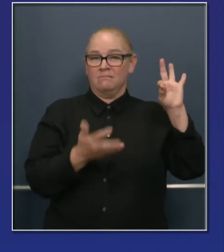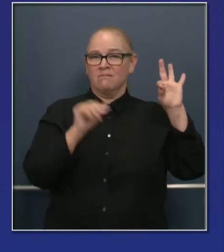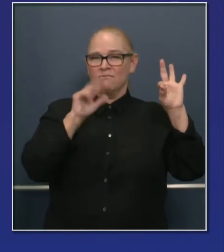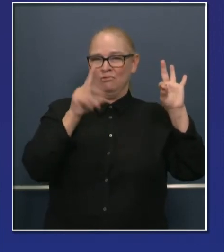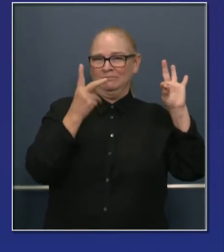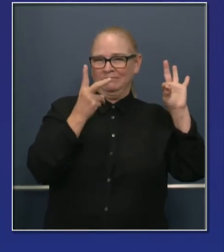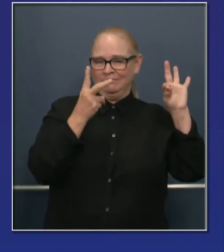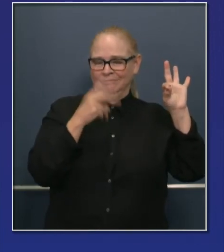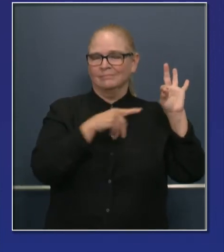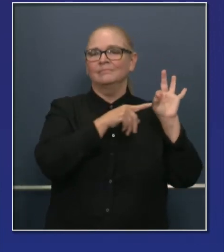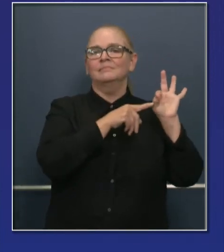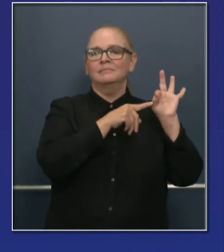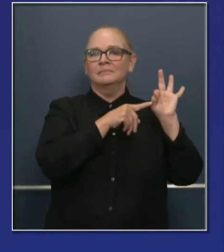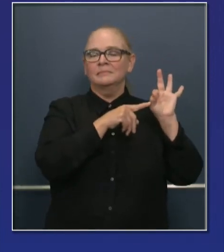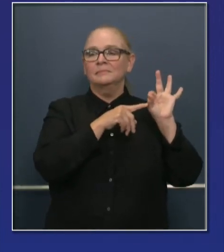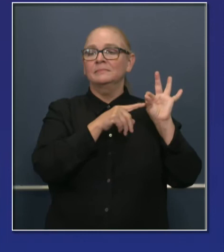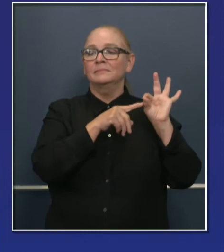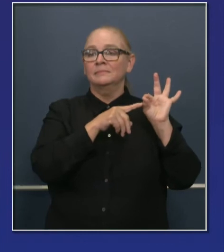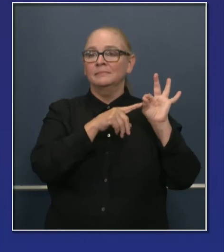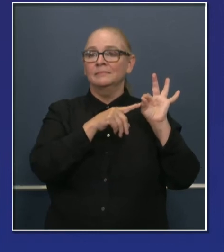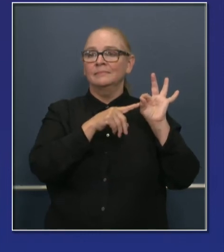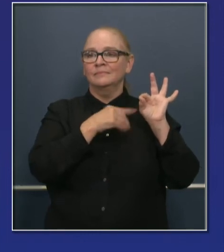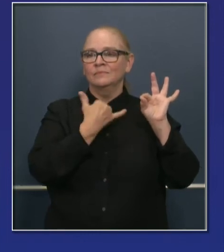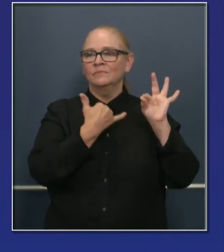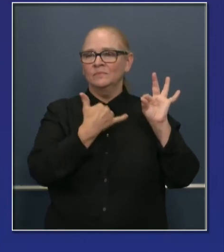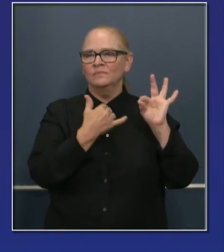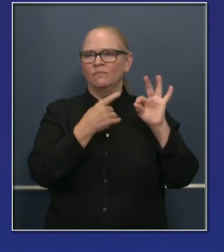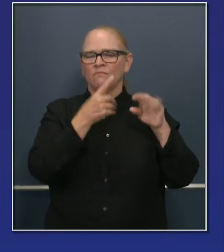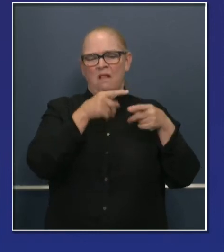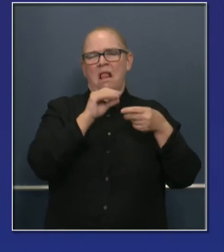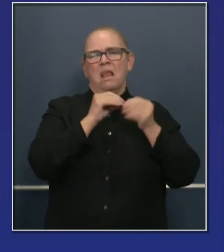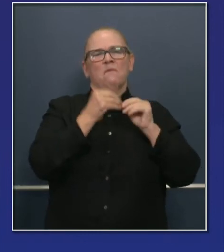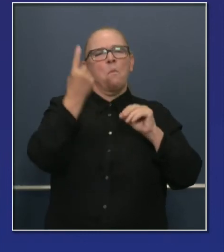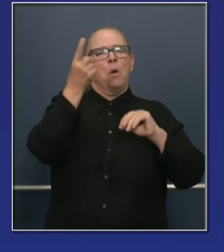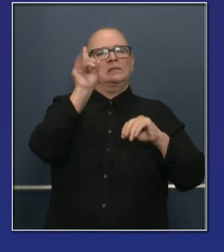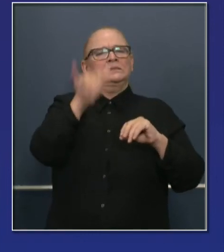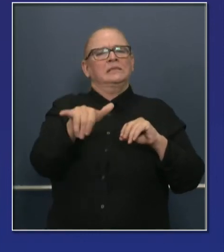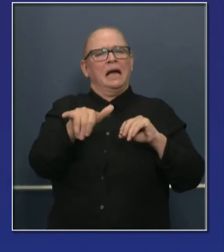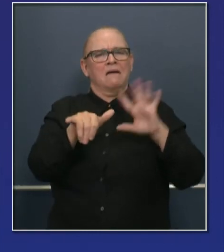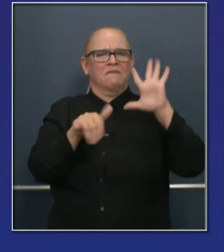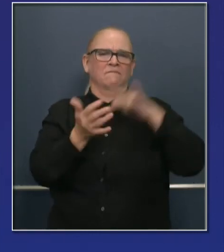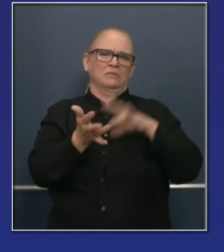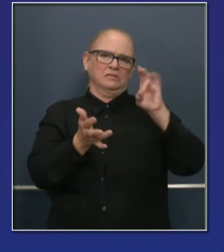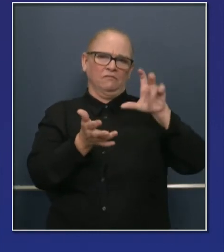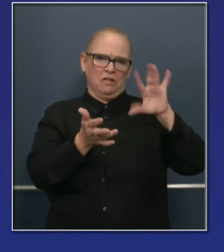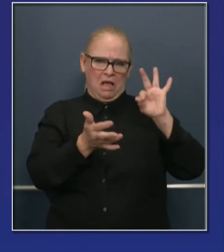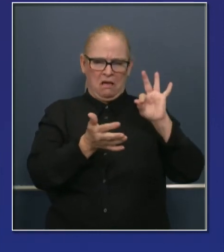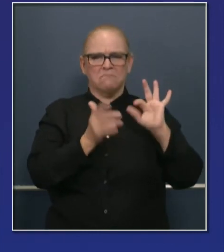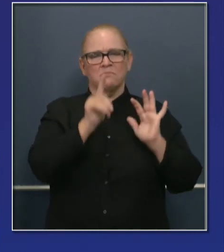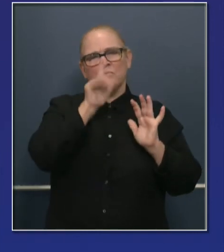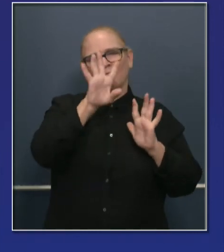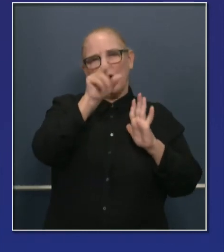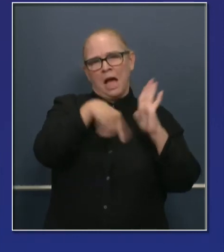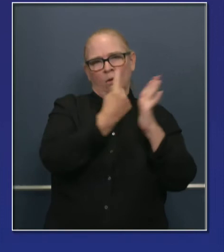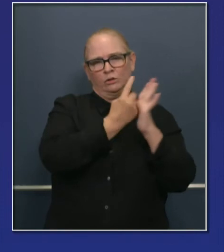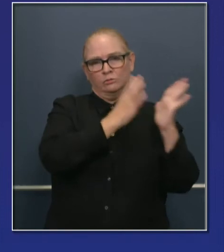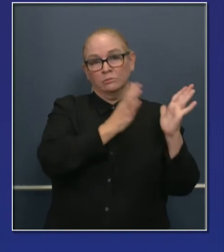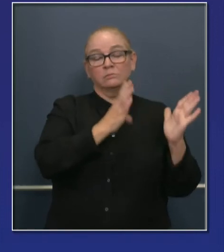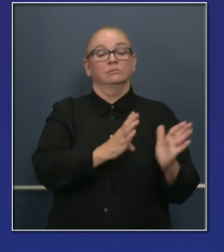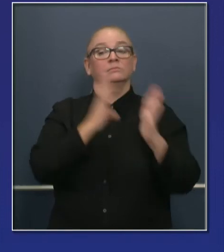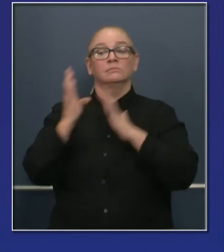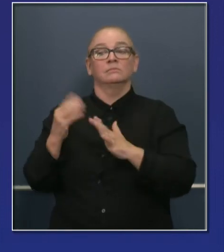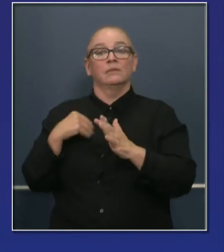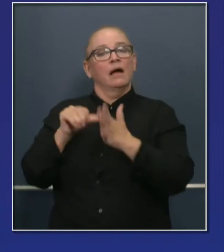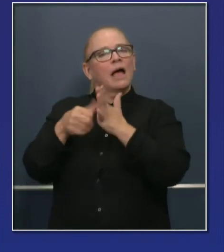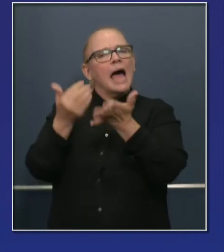5,739. That is a one-day number. And again, I've made this point abundant over the past, and that is I don't look to